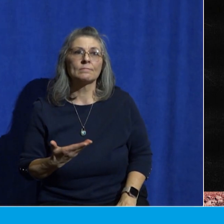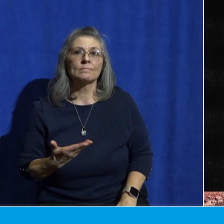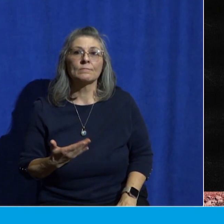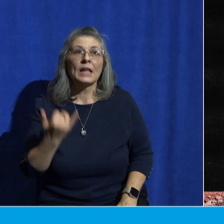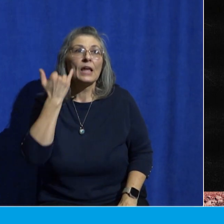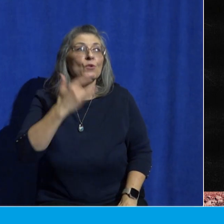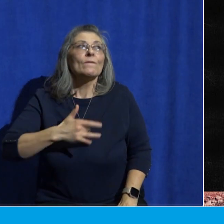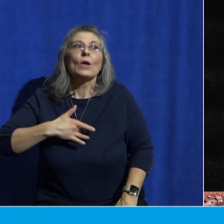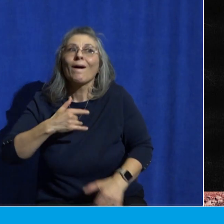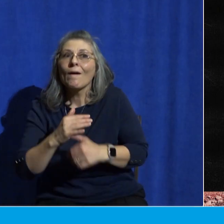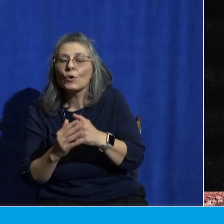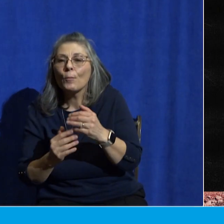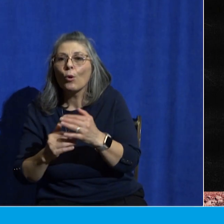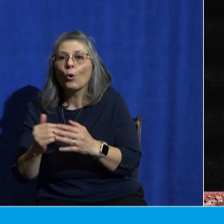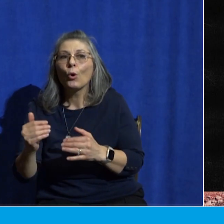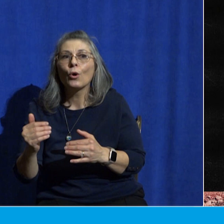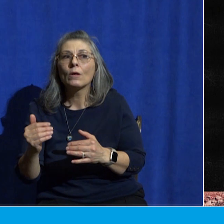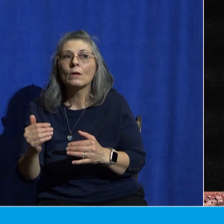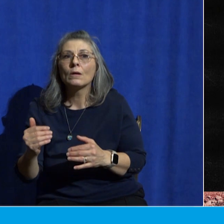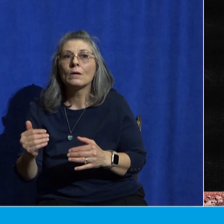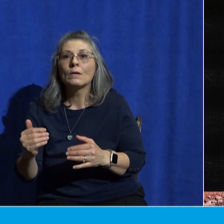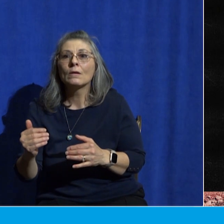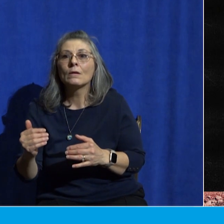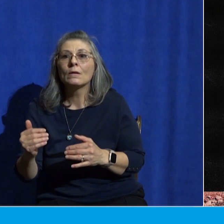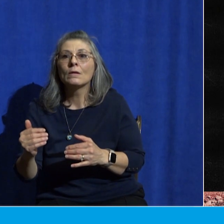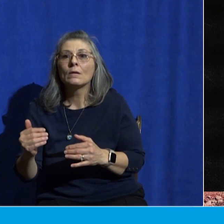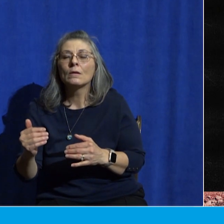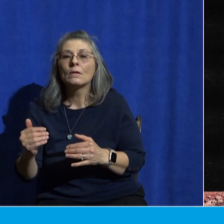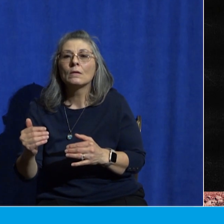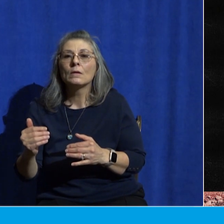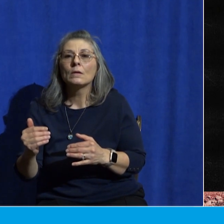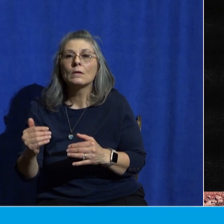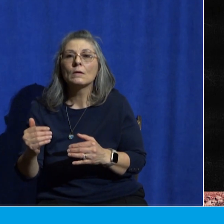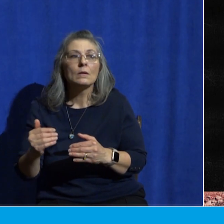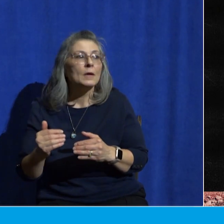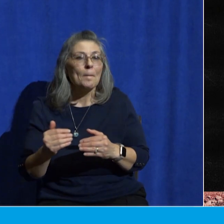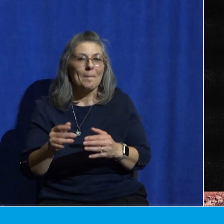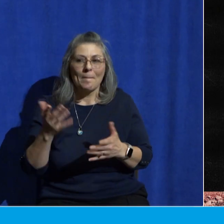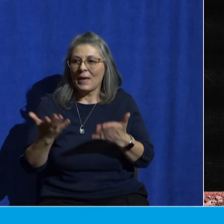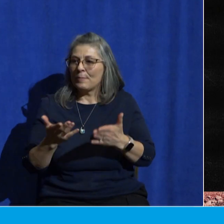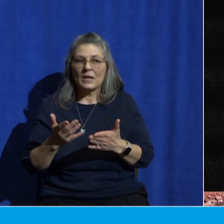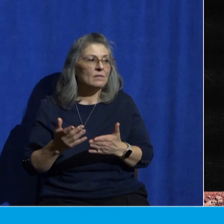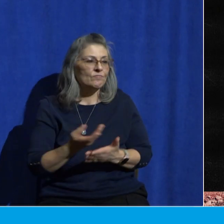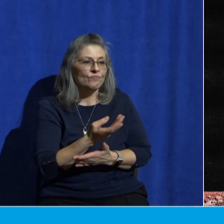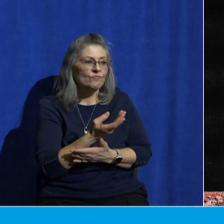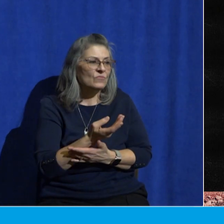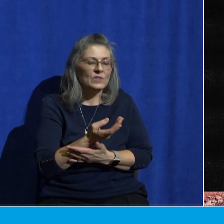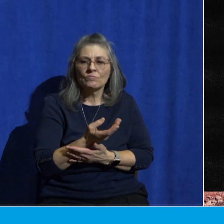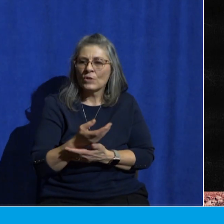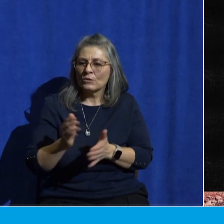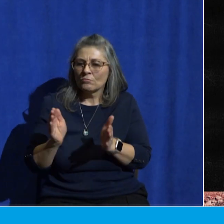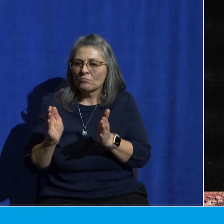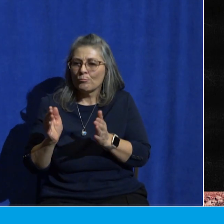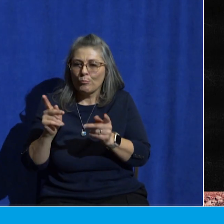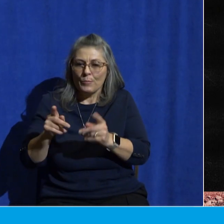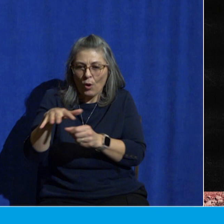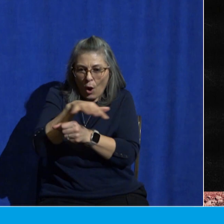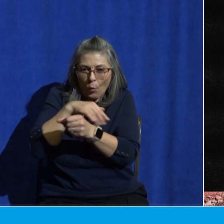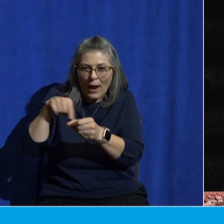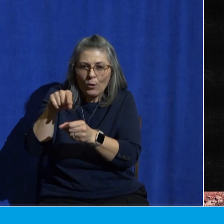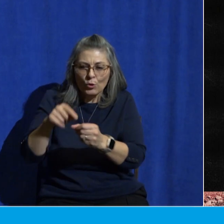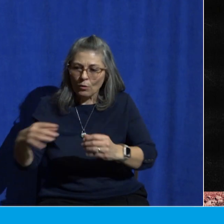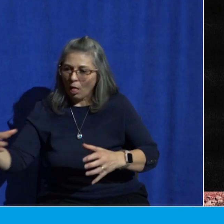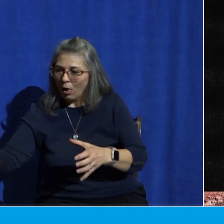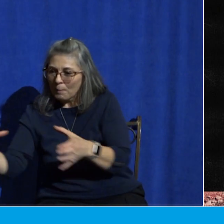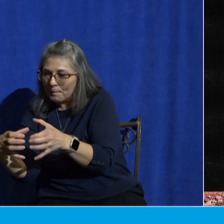feel comfortable and be willing, just to turn to a couple people around you, one person, two or three people around you, and pray